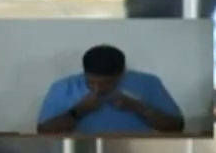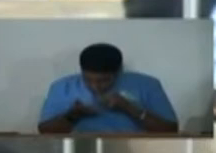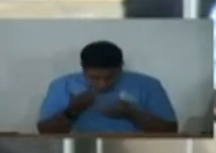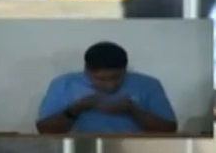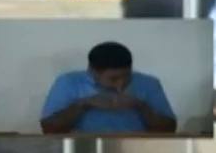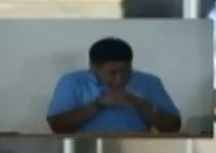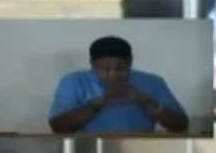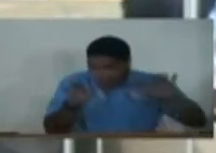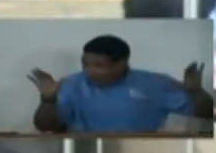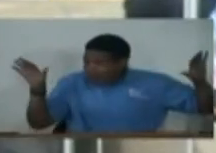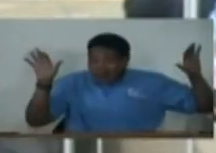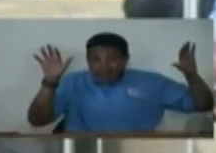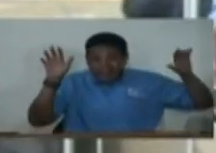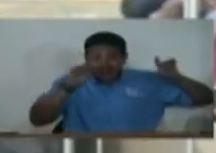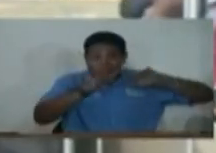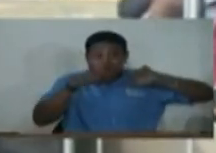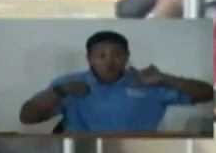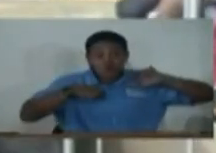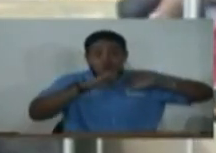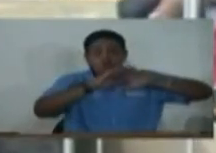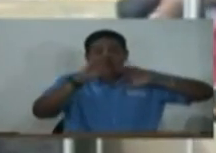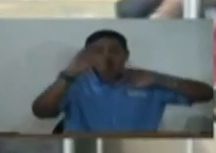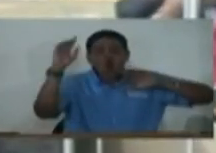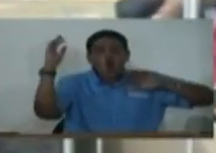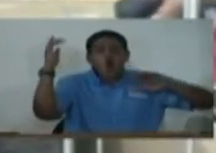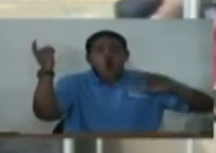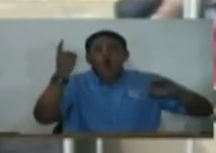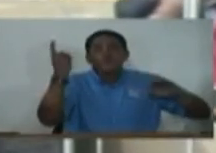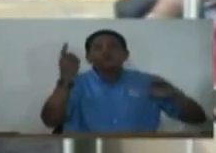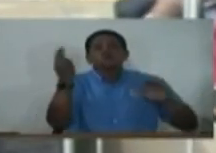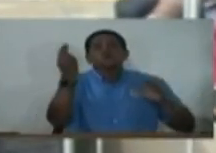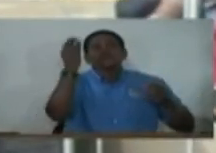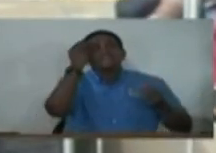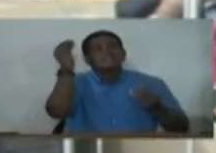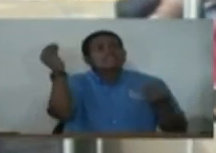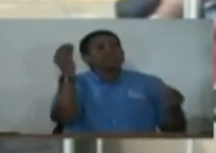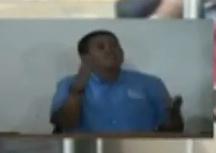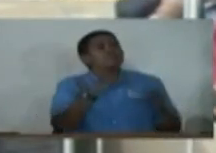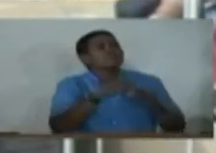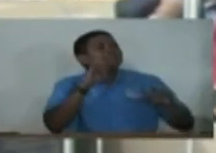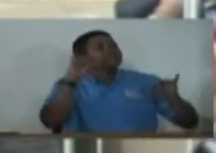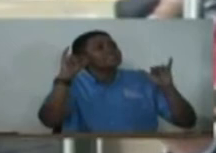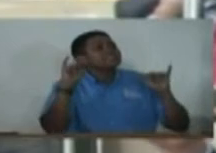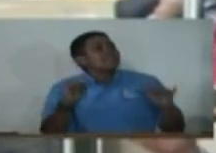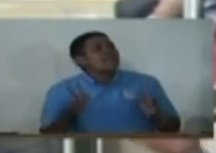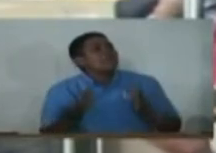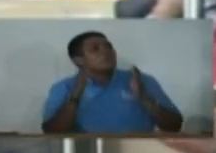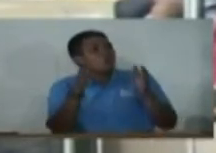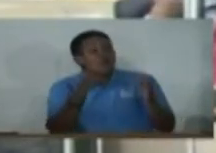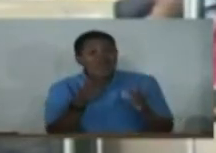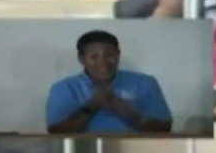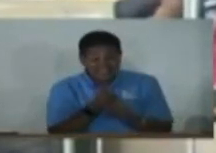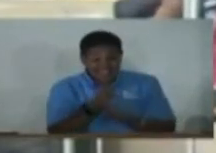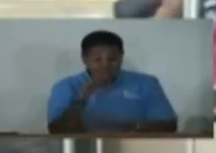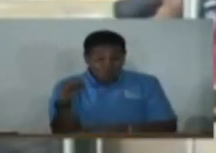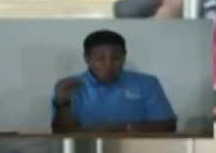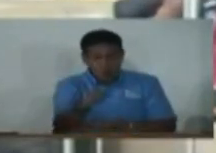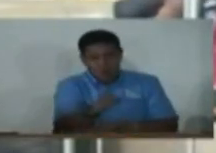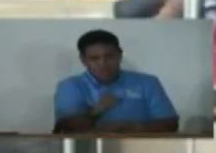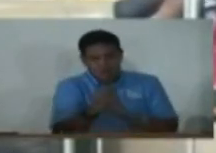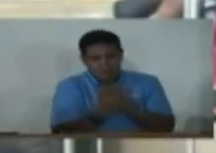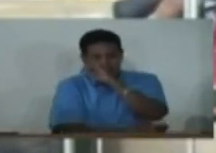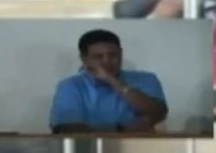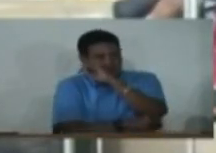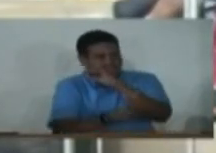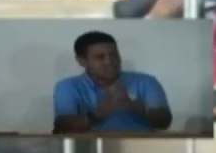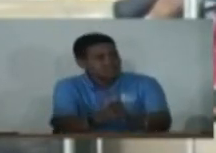but we don't all use the information in the same way to overcome poverty.